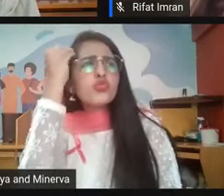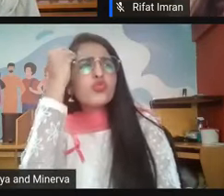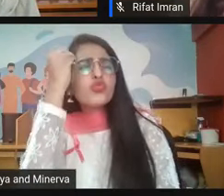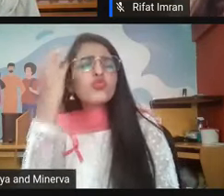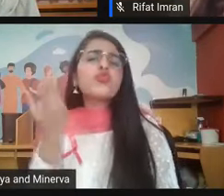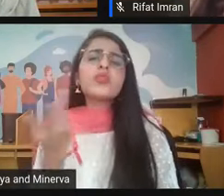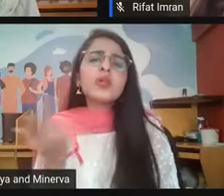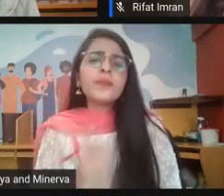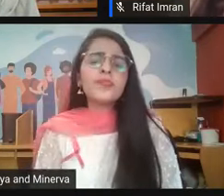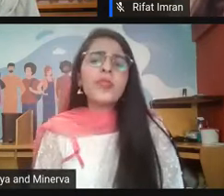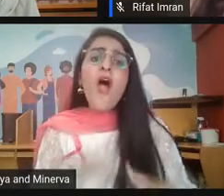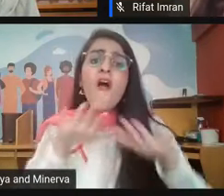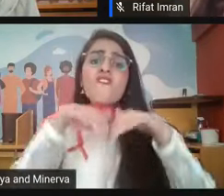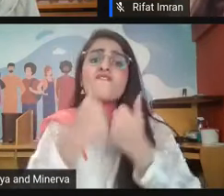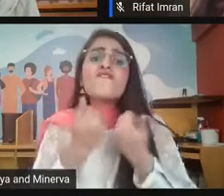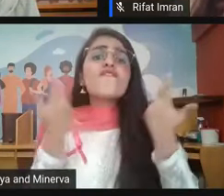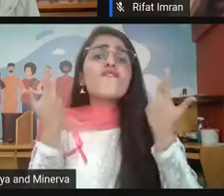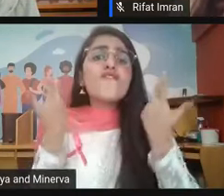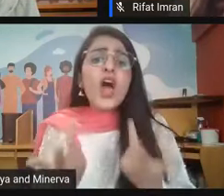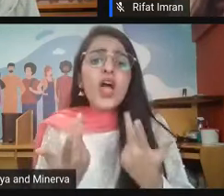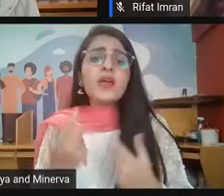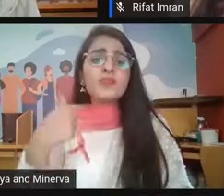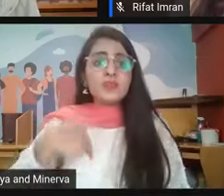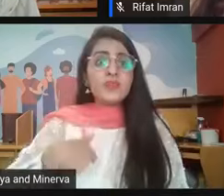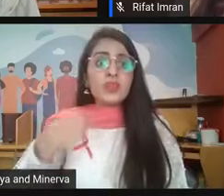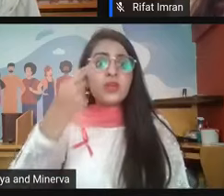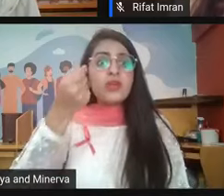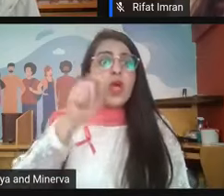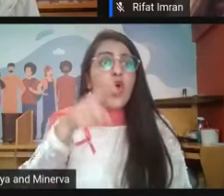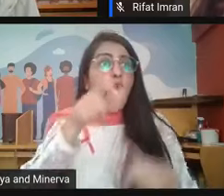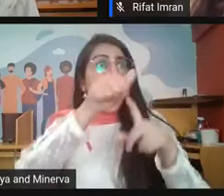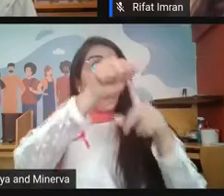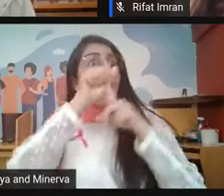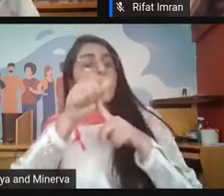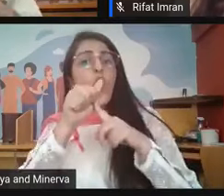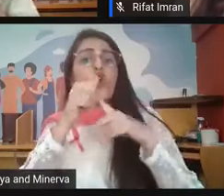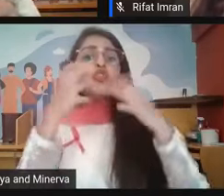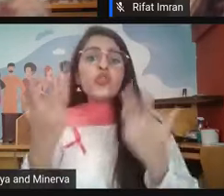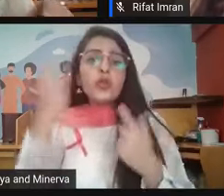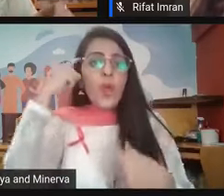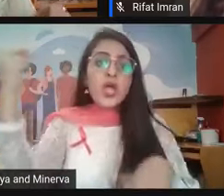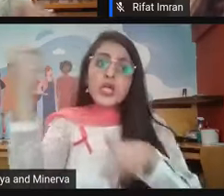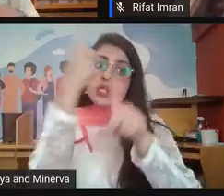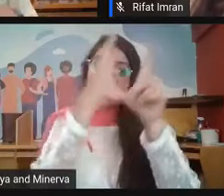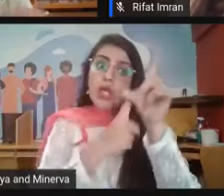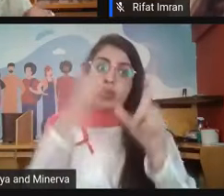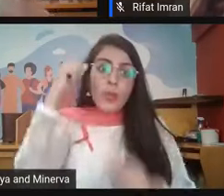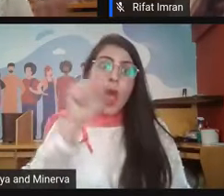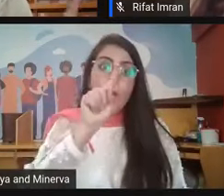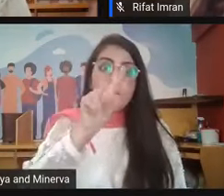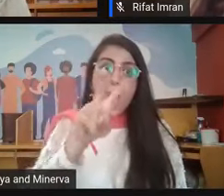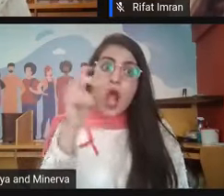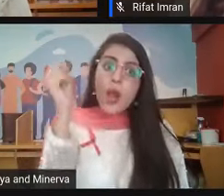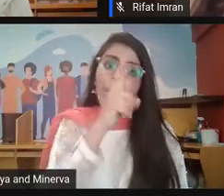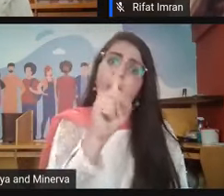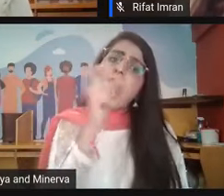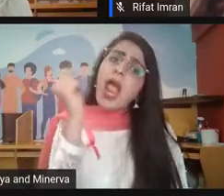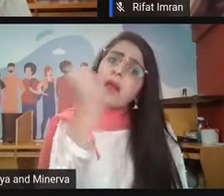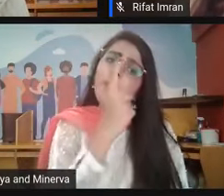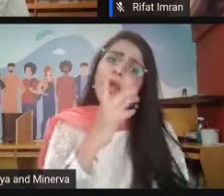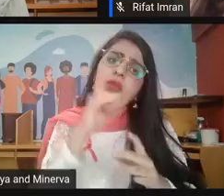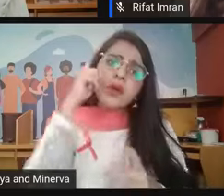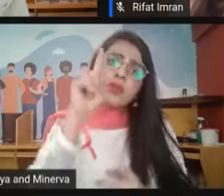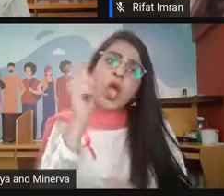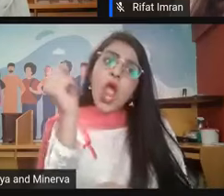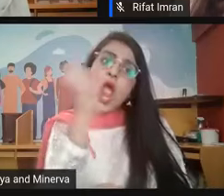ki why breast cancer is given such an importance ki pura saal ke 12 mahino mein se 12 months mein se humne ek pura